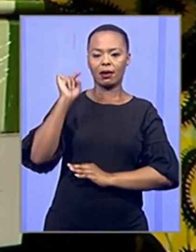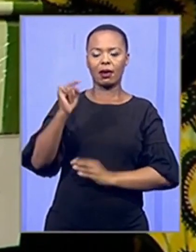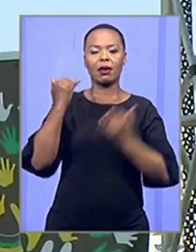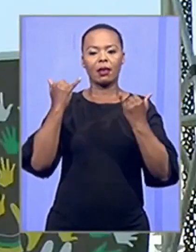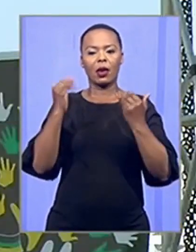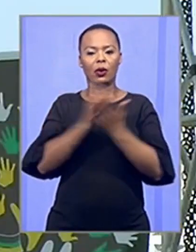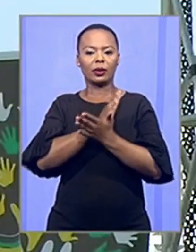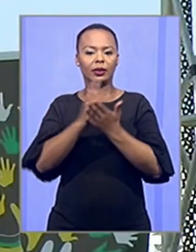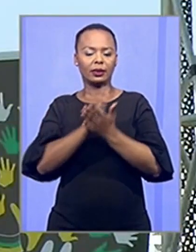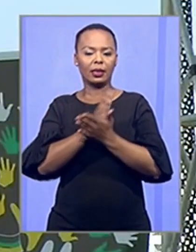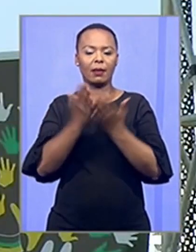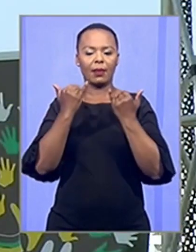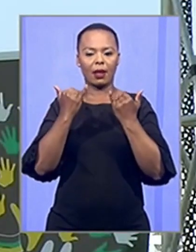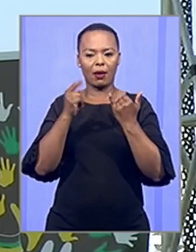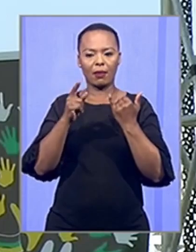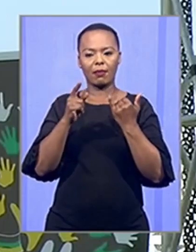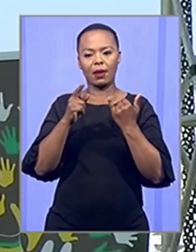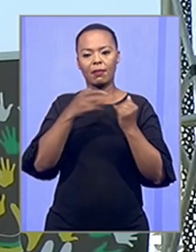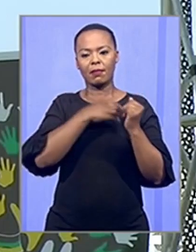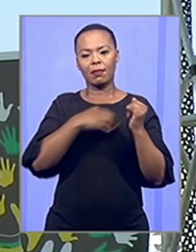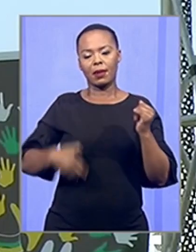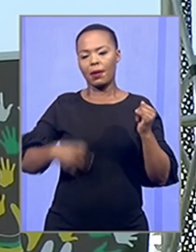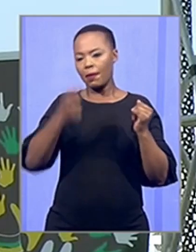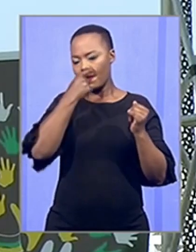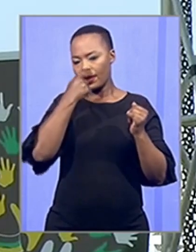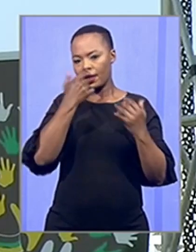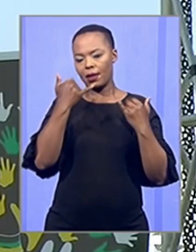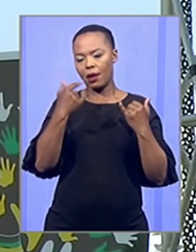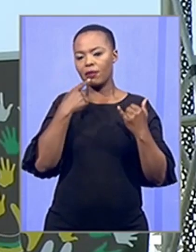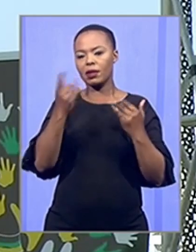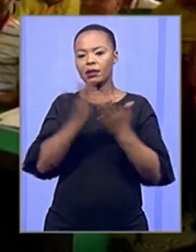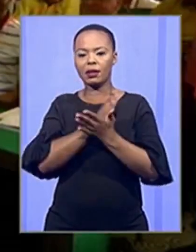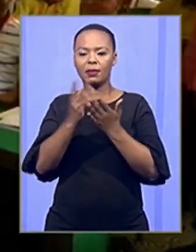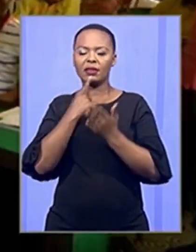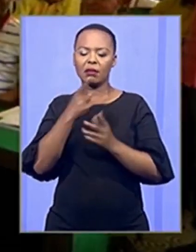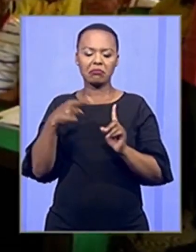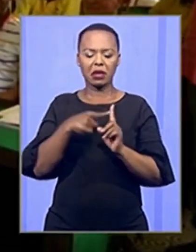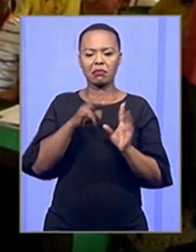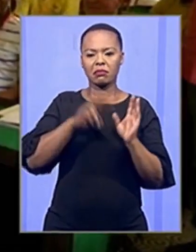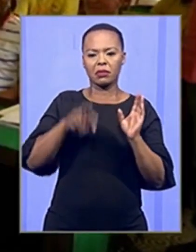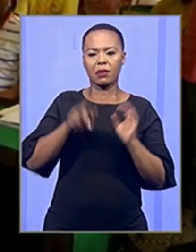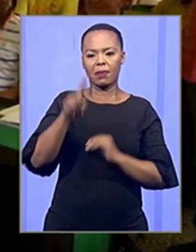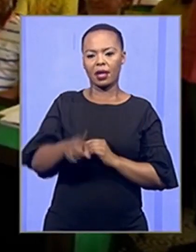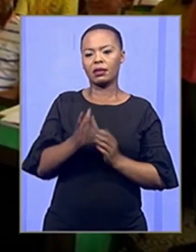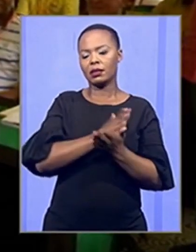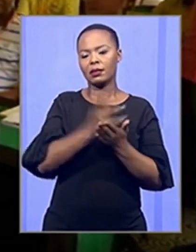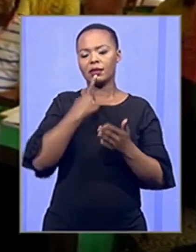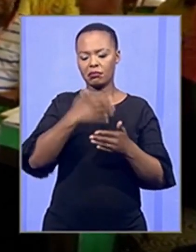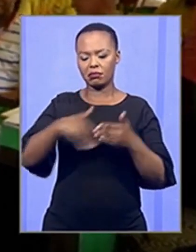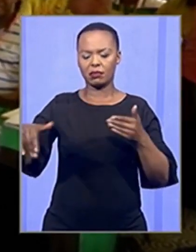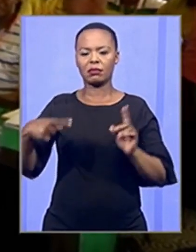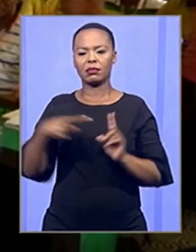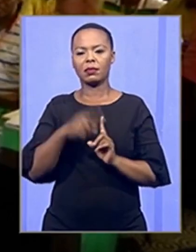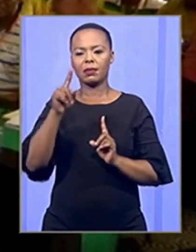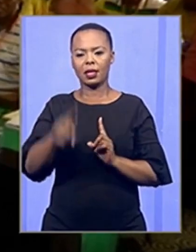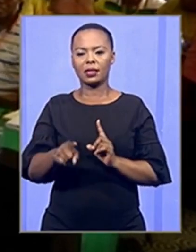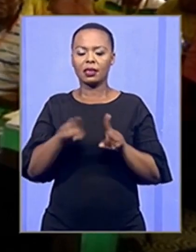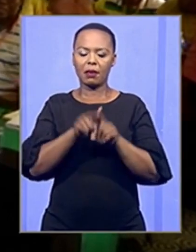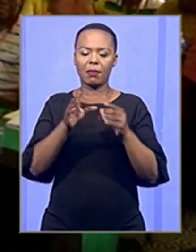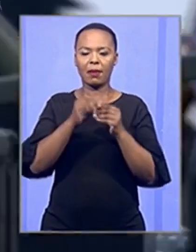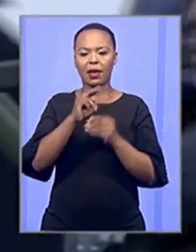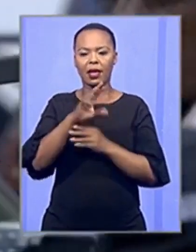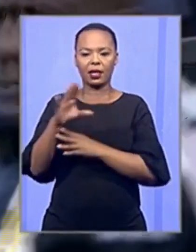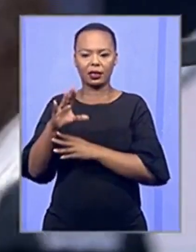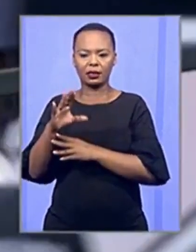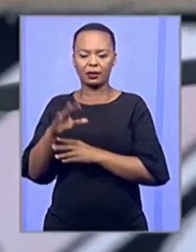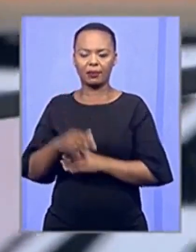gore mopresidente Cyril Ramaphosa a leboge tiro go tswa kwa makokong a sepolotiki go akaretsa ditokololo dingwe tsa ANC bo ile